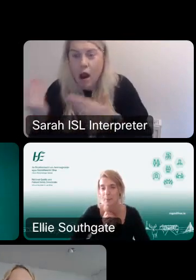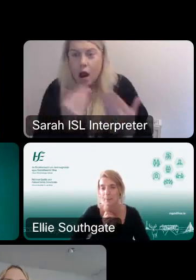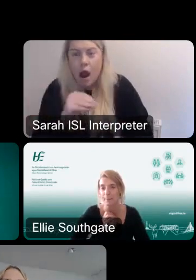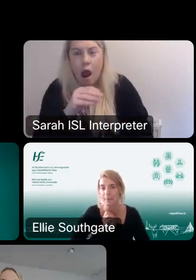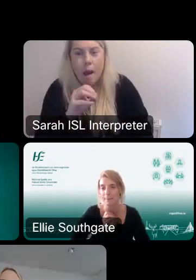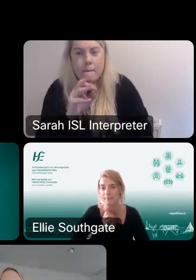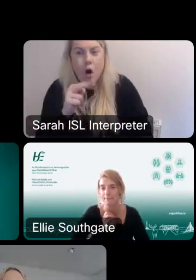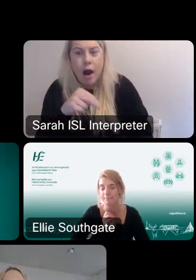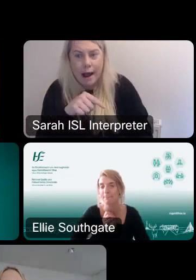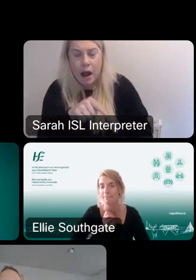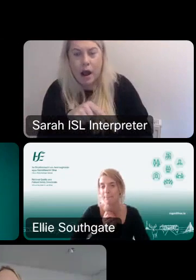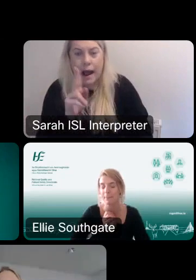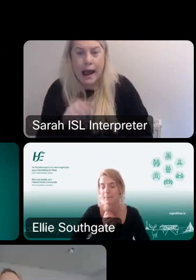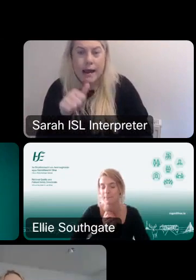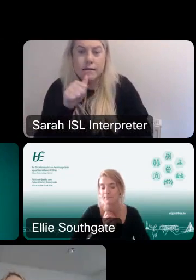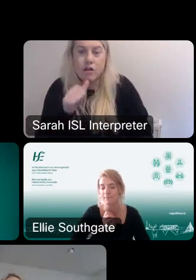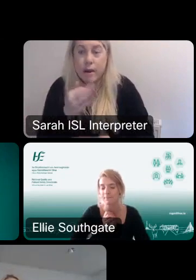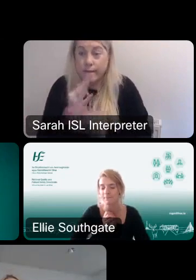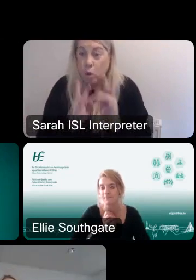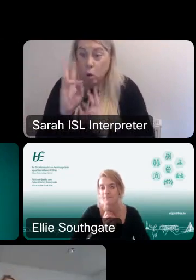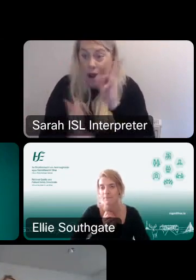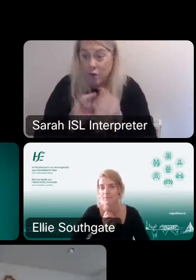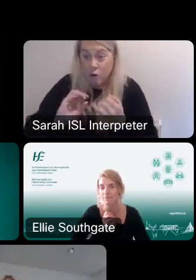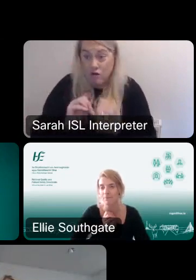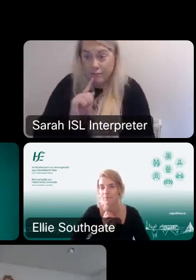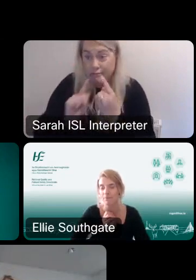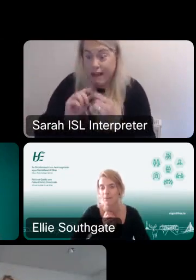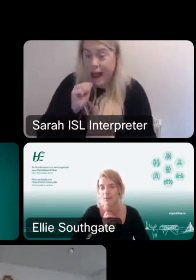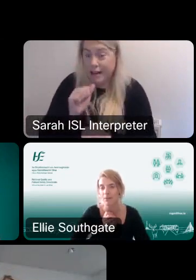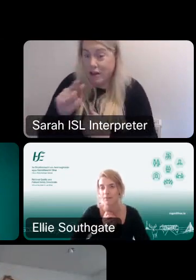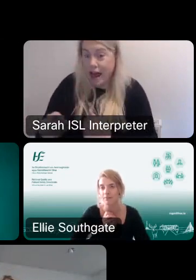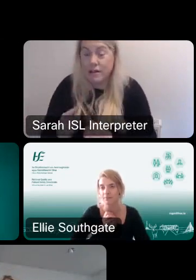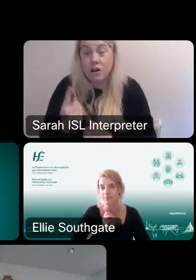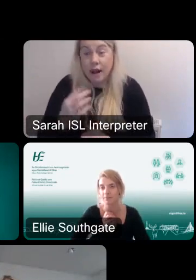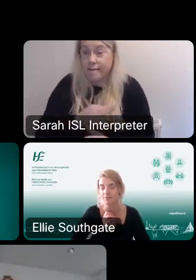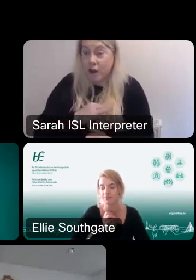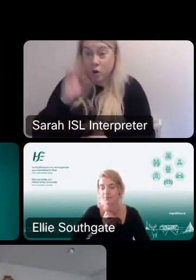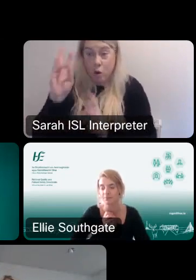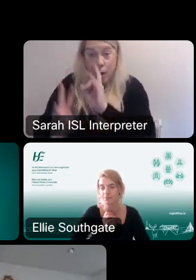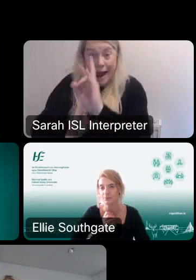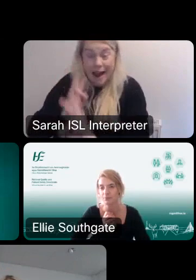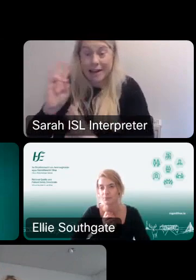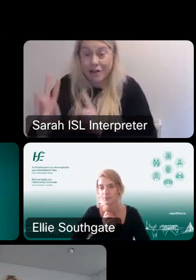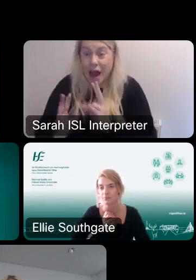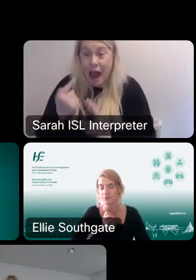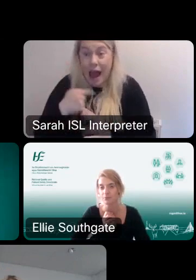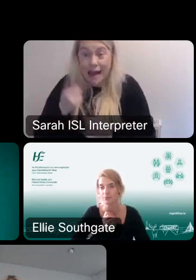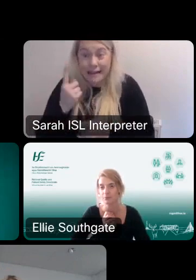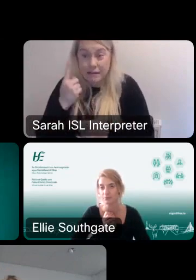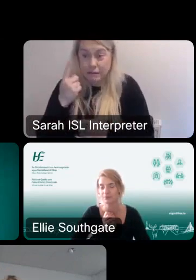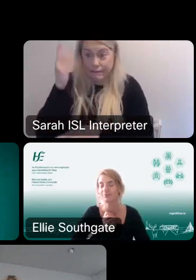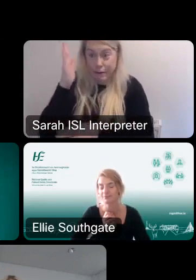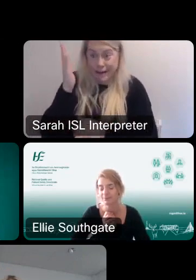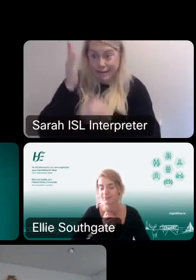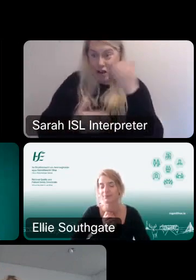and I'll try and cover them. Let me know if I'm missing anything. One, it's a really good question, and I was monitoring the chat there after I came